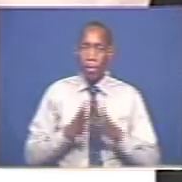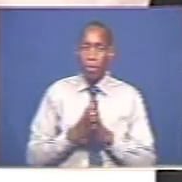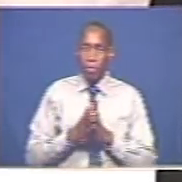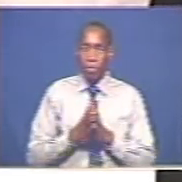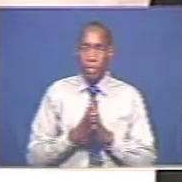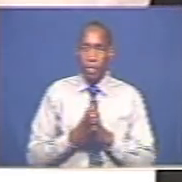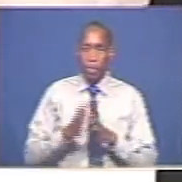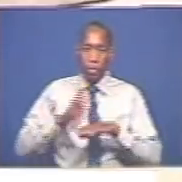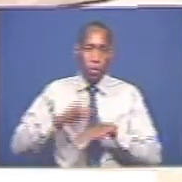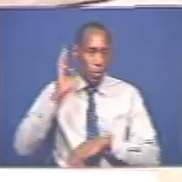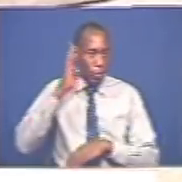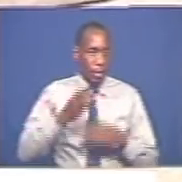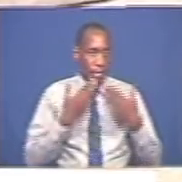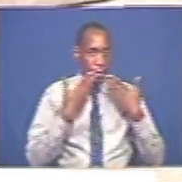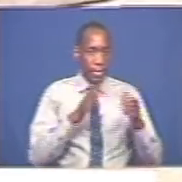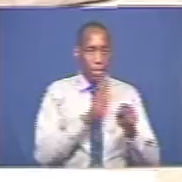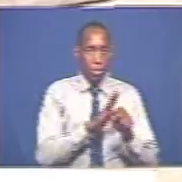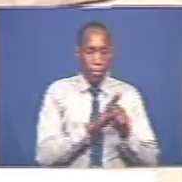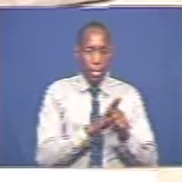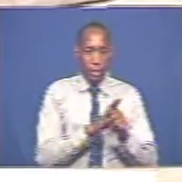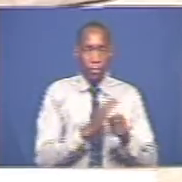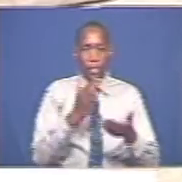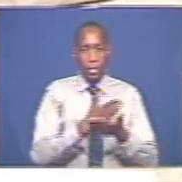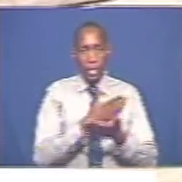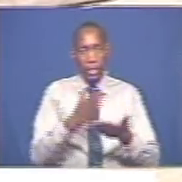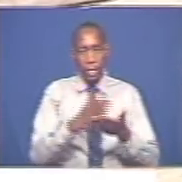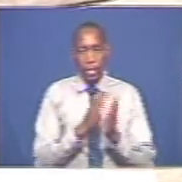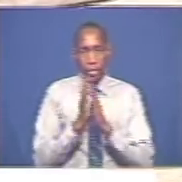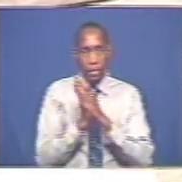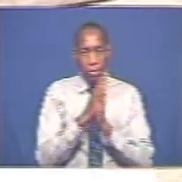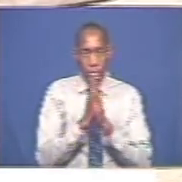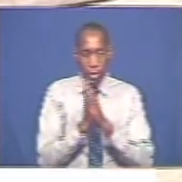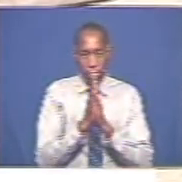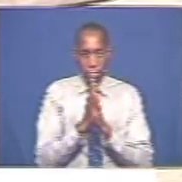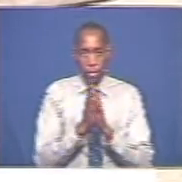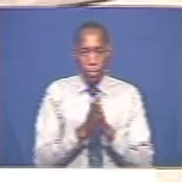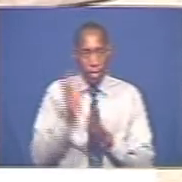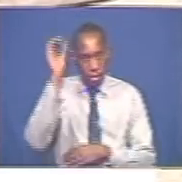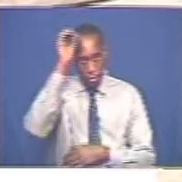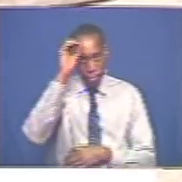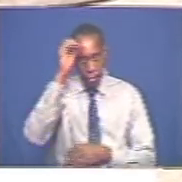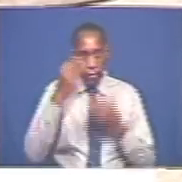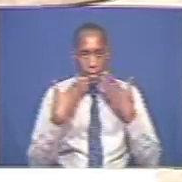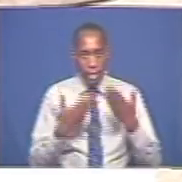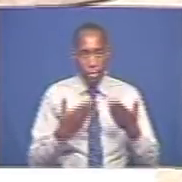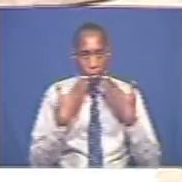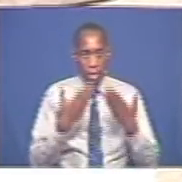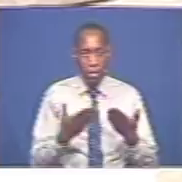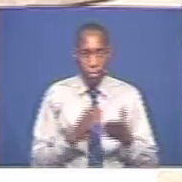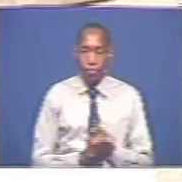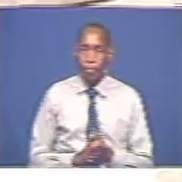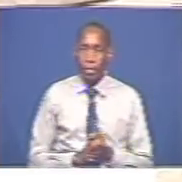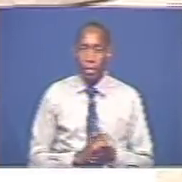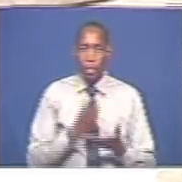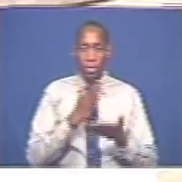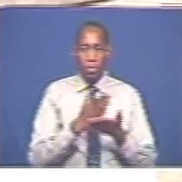Mm-hmm. Thank Fantastic. You. Fantastic. Thank you very much, Jen, and thank you for sharing your stories with us, and your opinions very much appreciated. Mm-hmm. And by the way, this